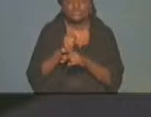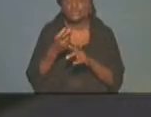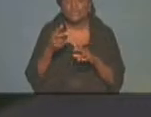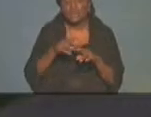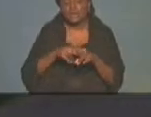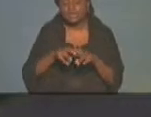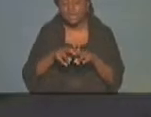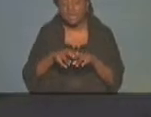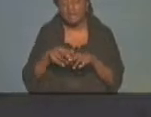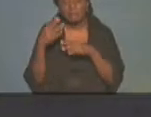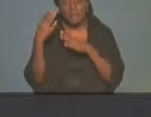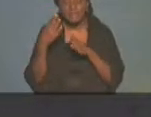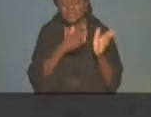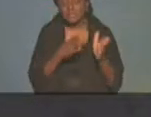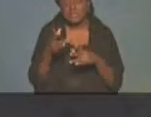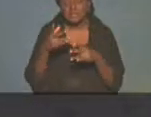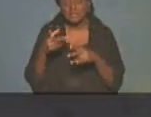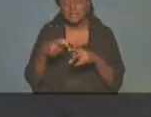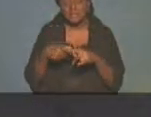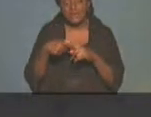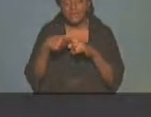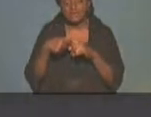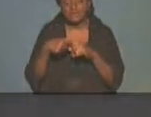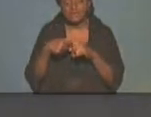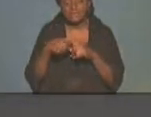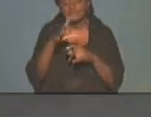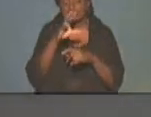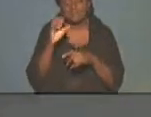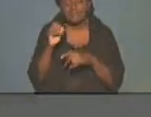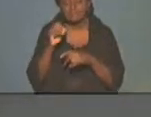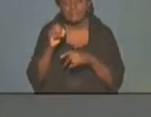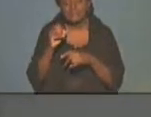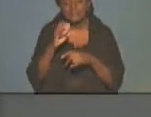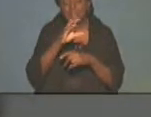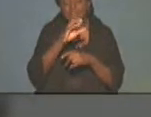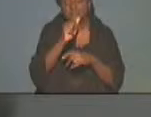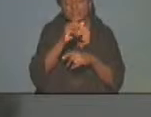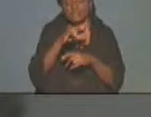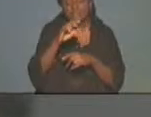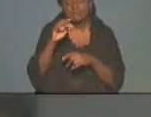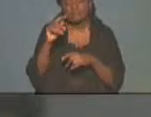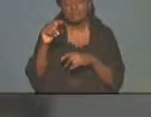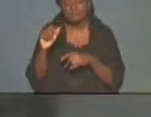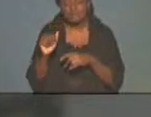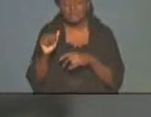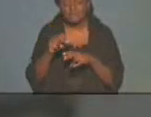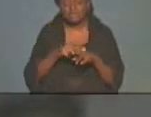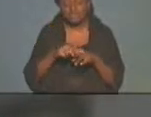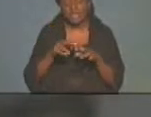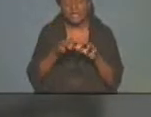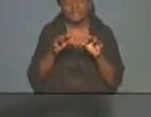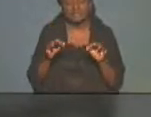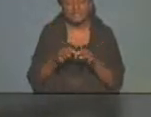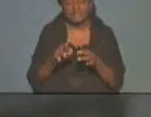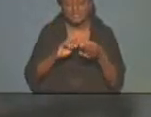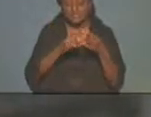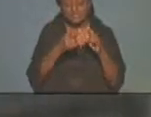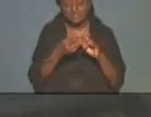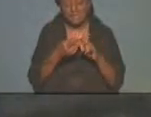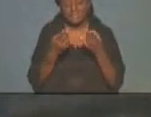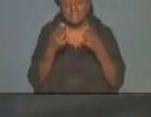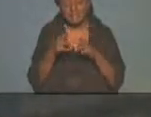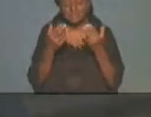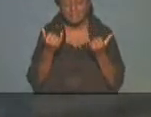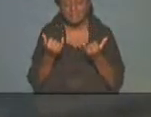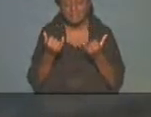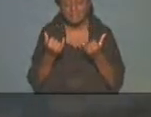to host the 50th edition of the Caribbean Track and Field Games in just a short few months. Repairs well underway to the facility that will host the